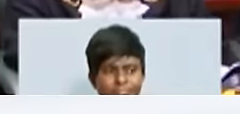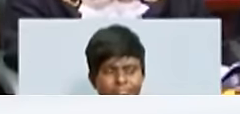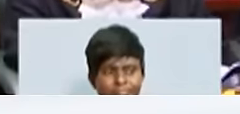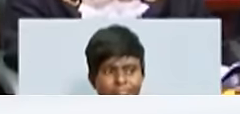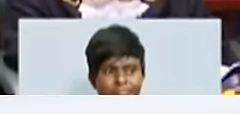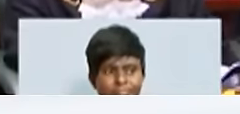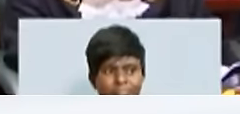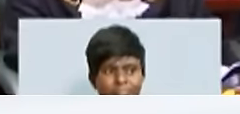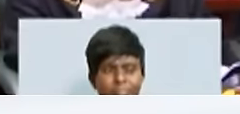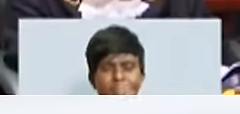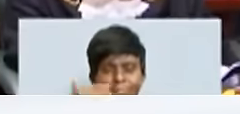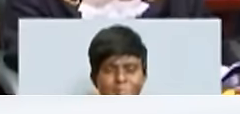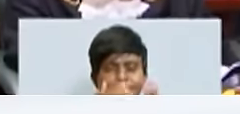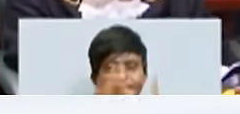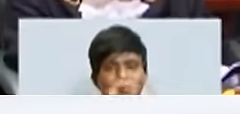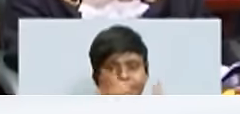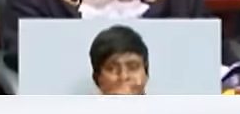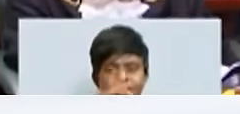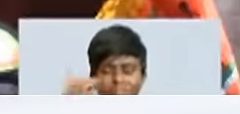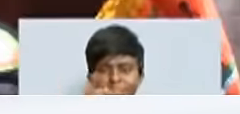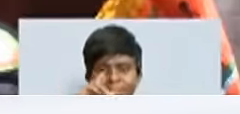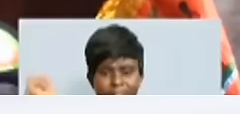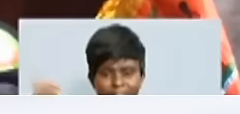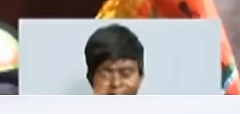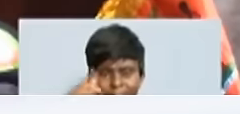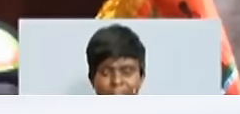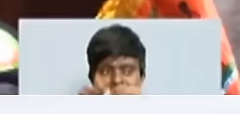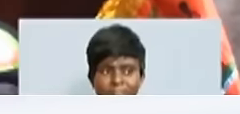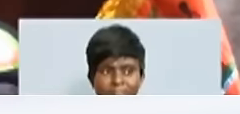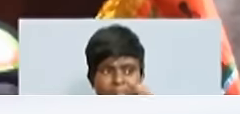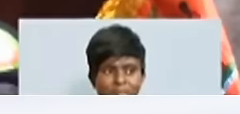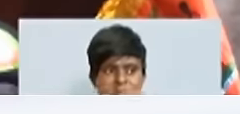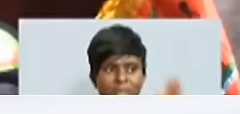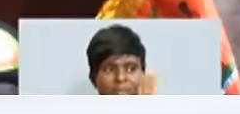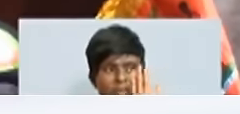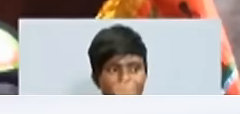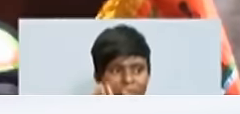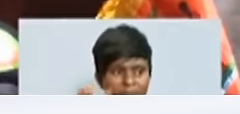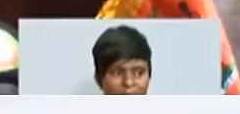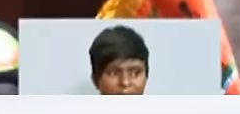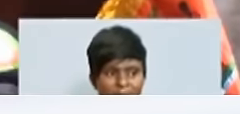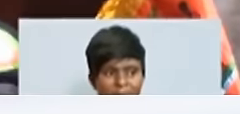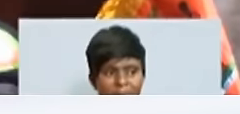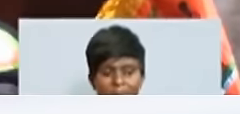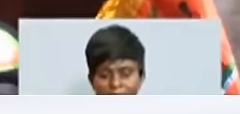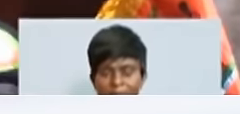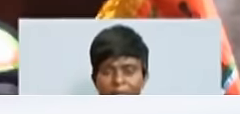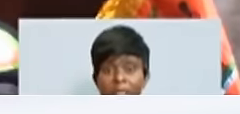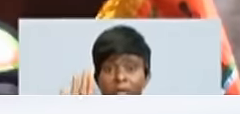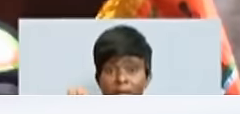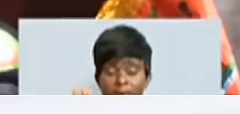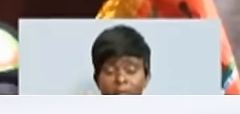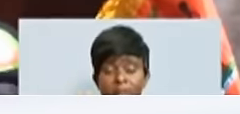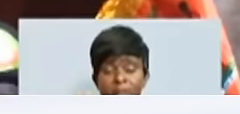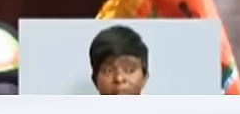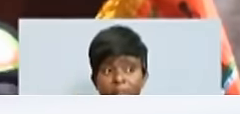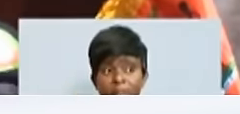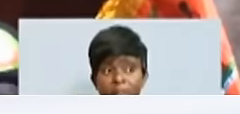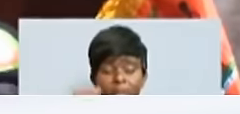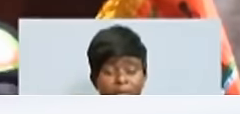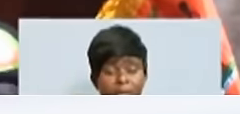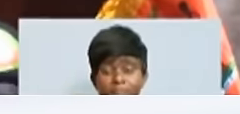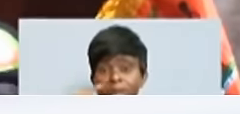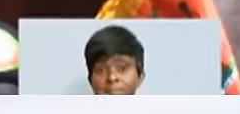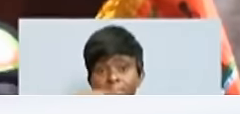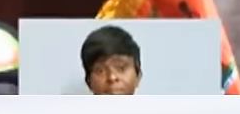at all districts across the country without segregation. The numbers are there again. Numbers